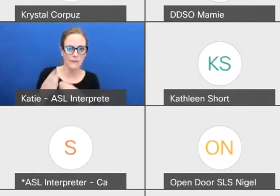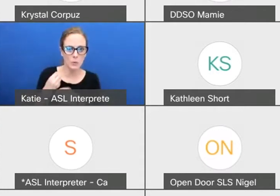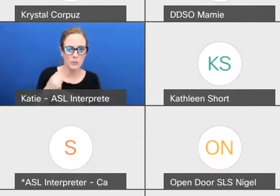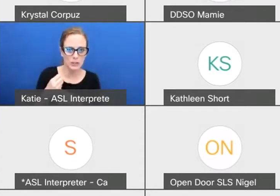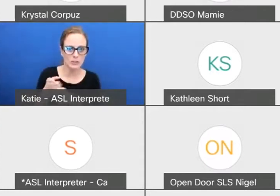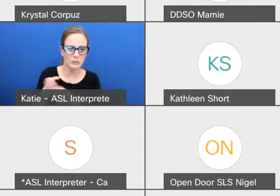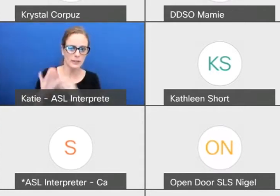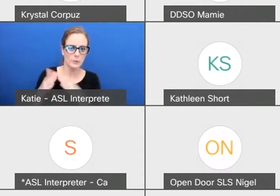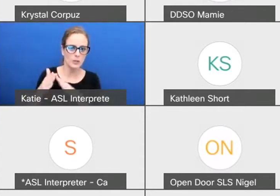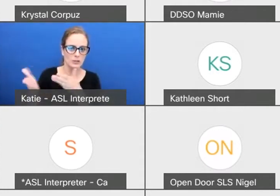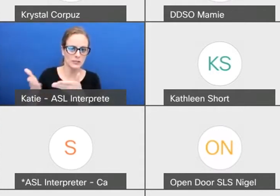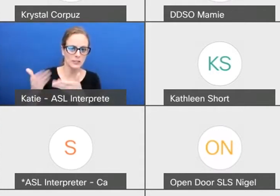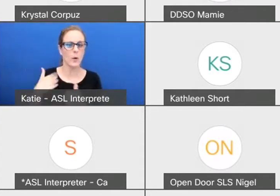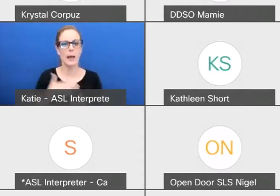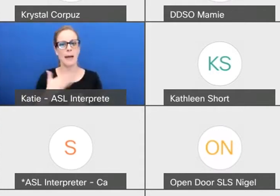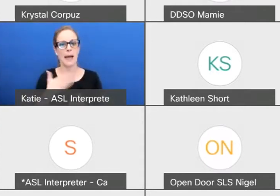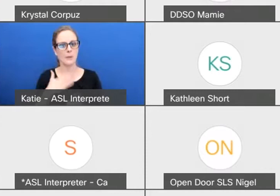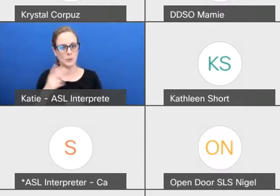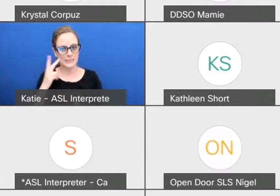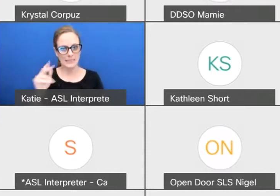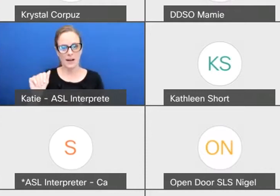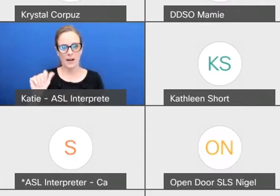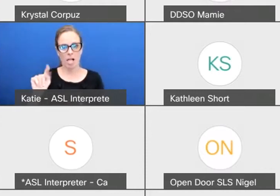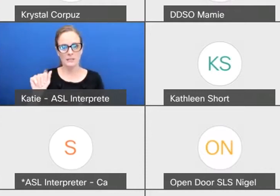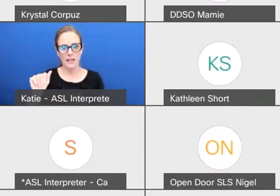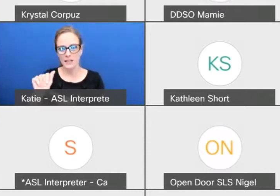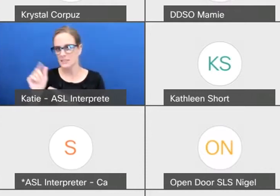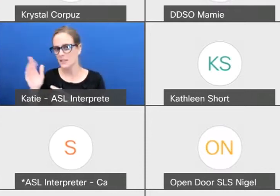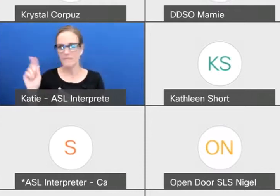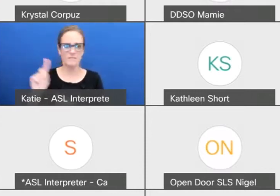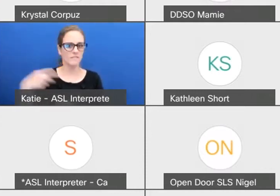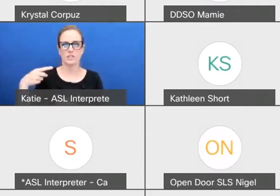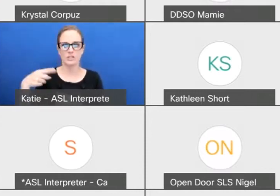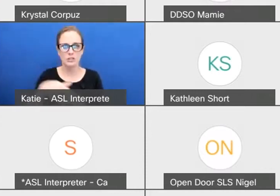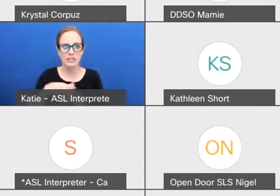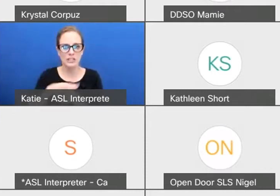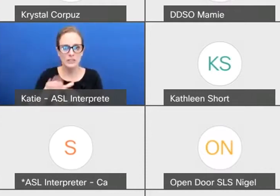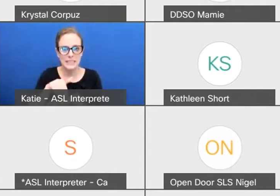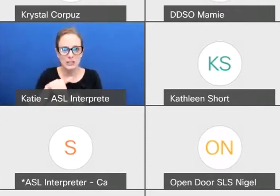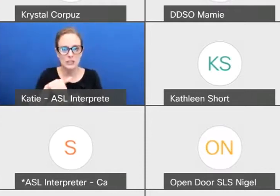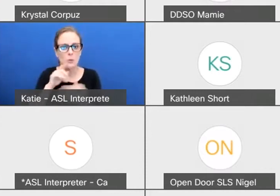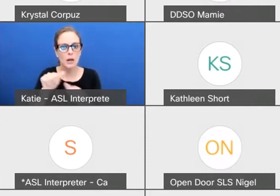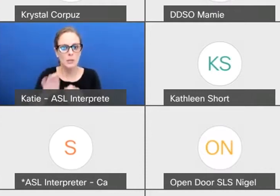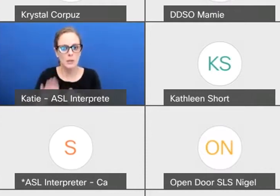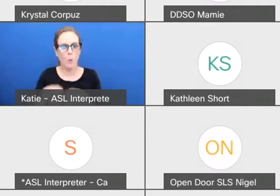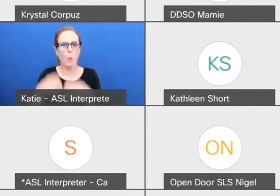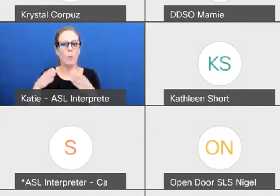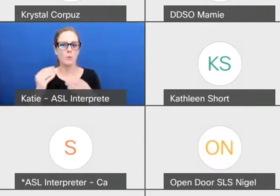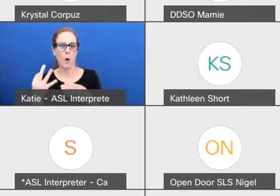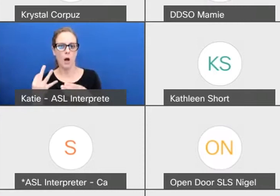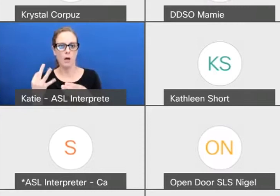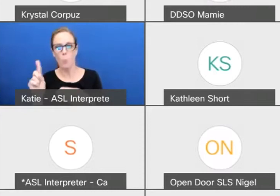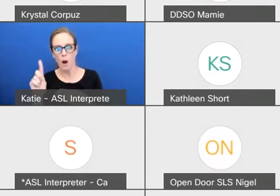very happy to see Alta being the first regional center that is going to be looking at opening up one of these projects. I haven't heard